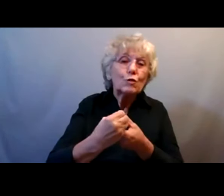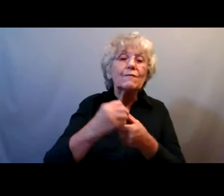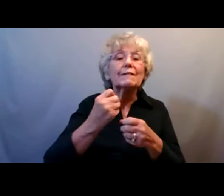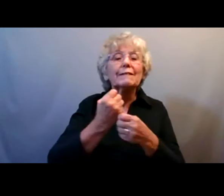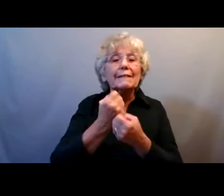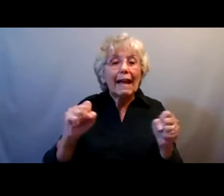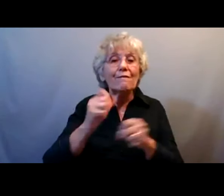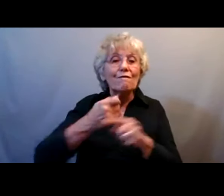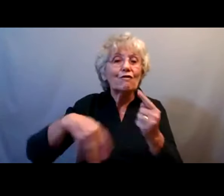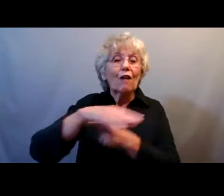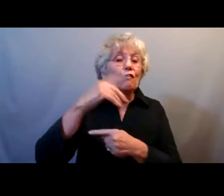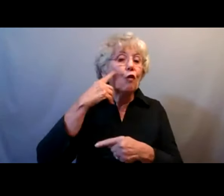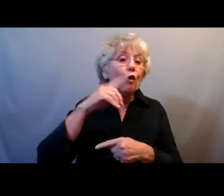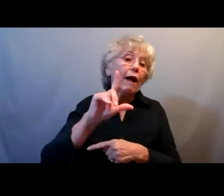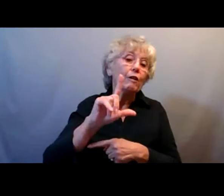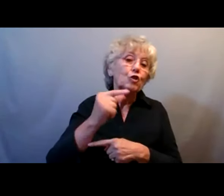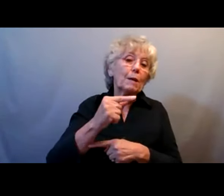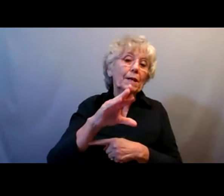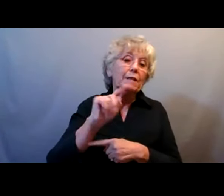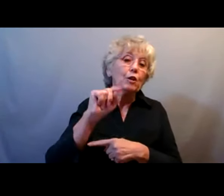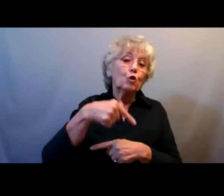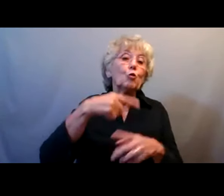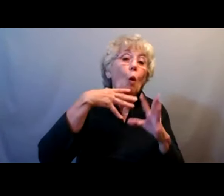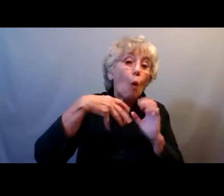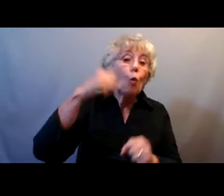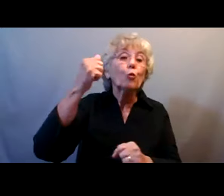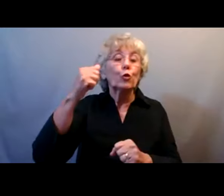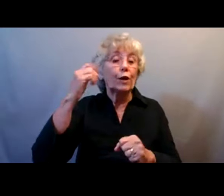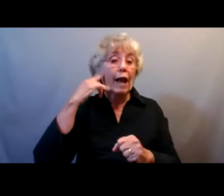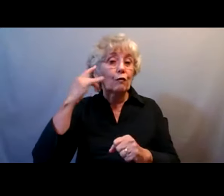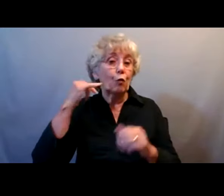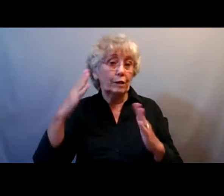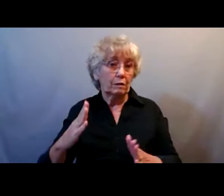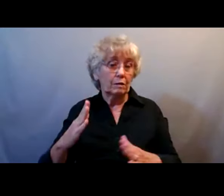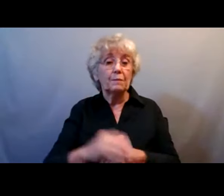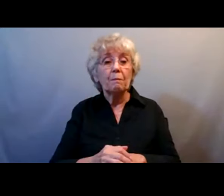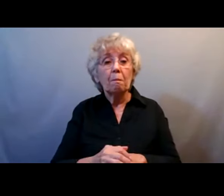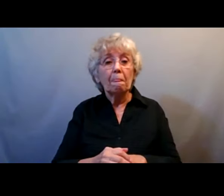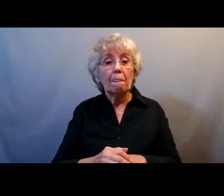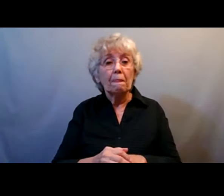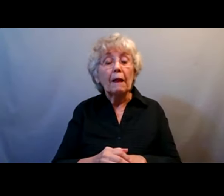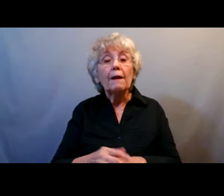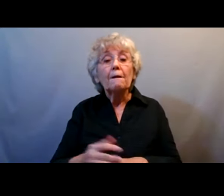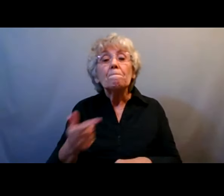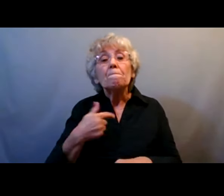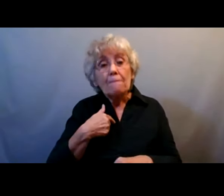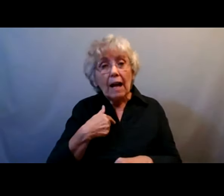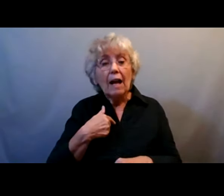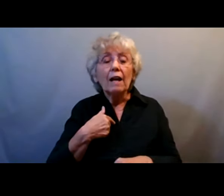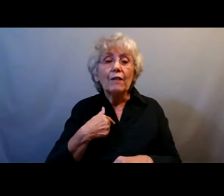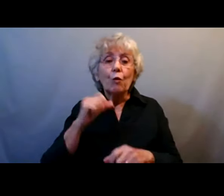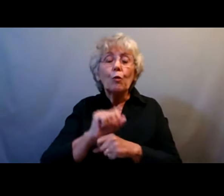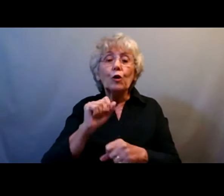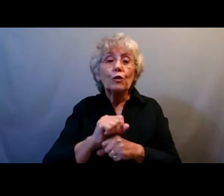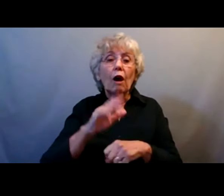for LGBTQ older Californians. And I, you know, have worked